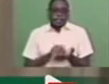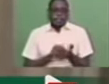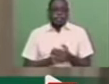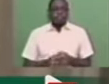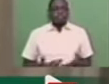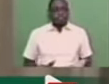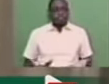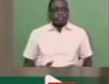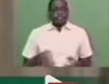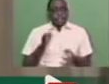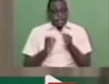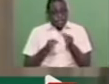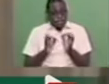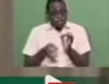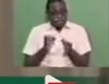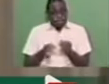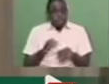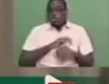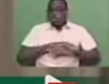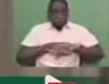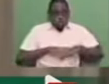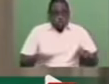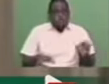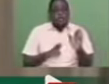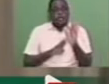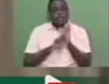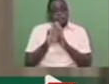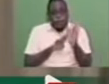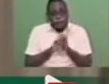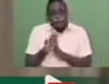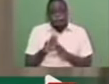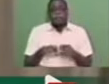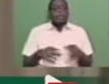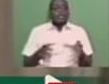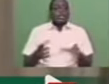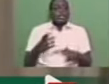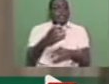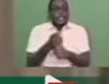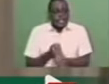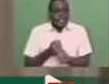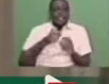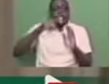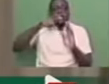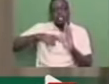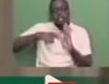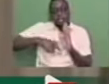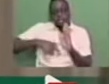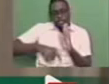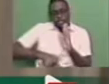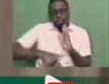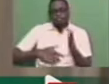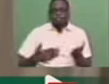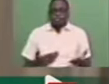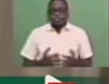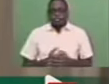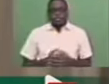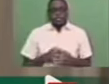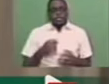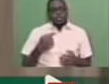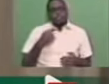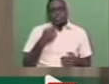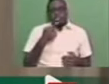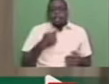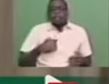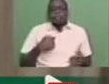and less and less money. And that has been what has been happening, that the production has been falling and falling. Tell us why. You created all